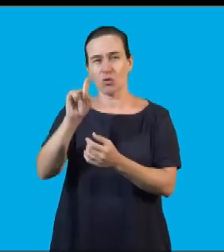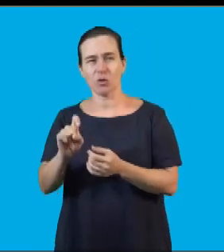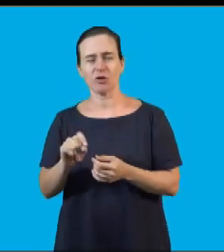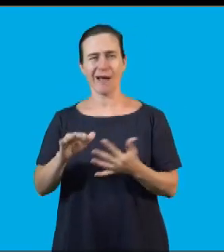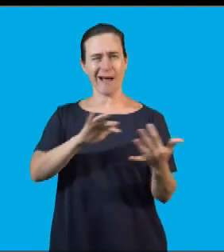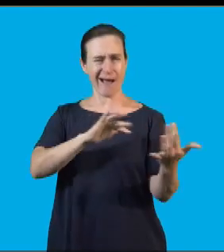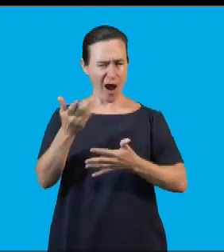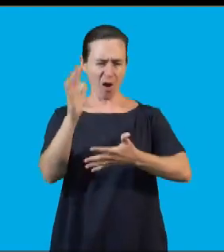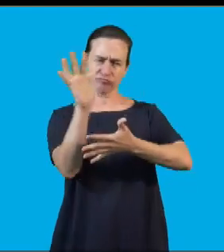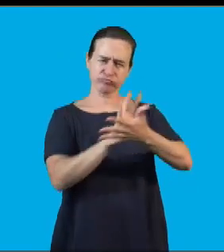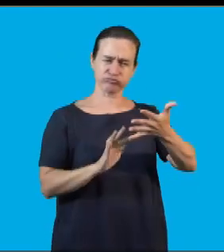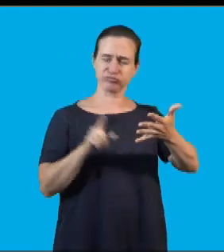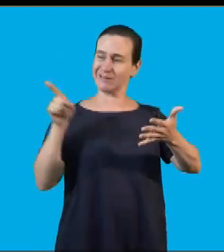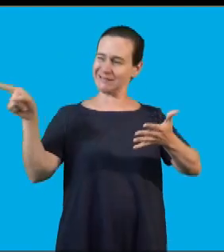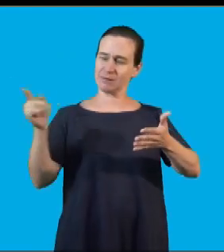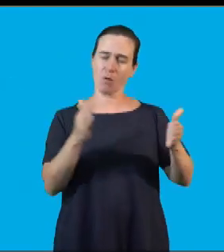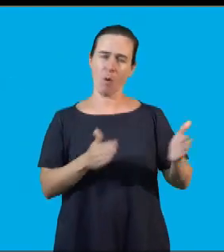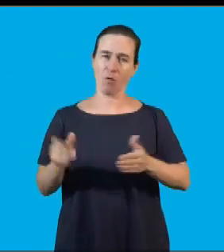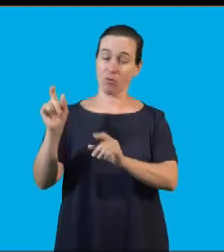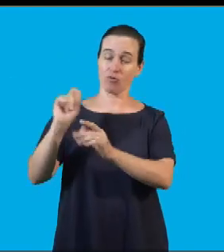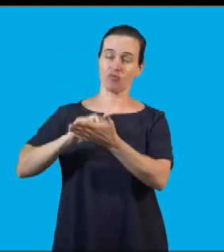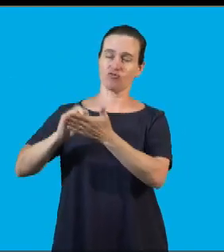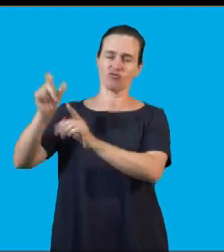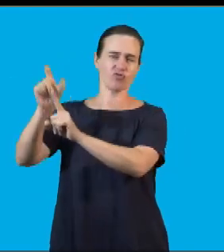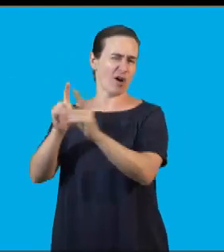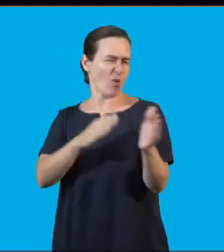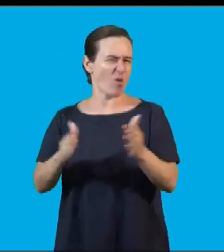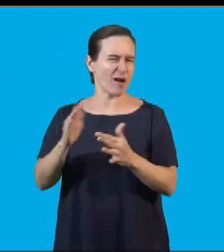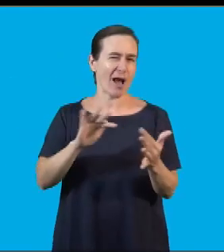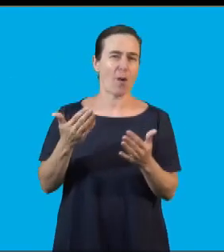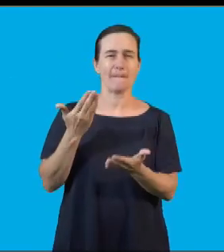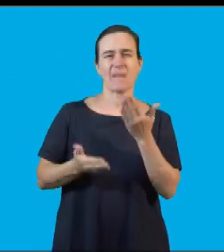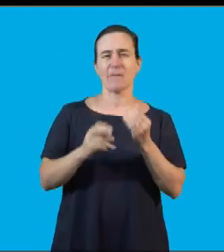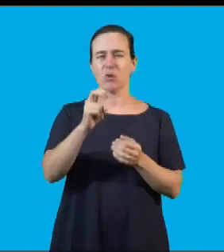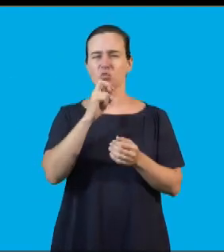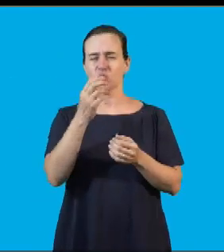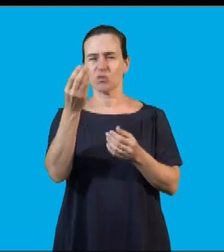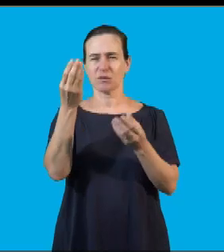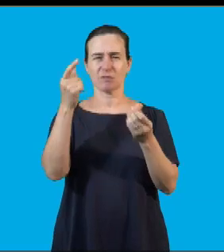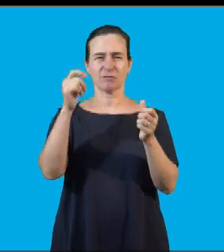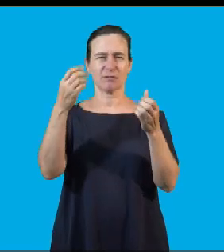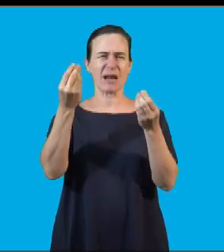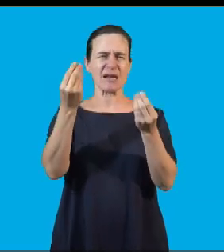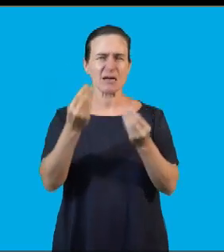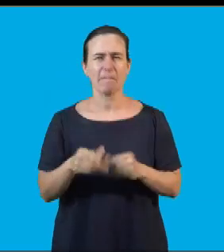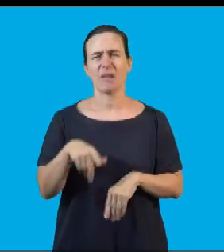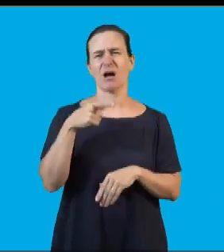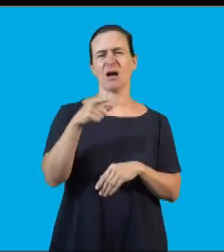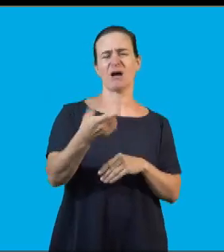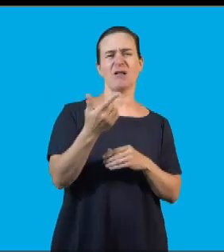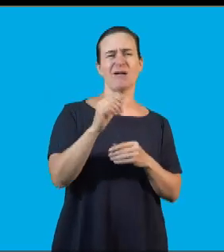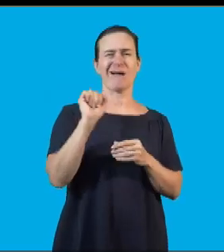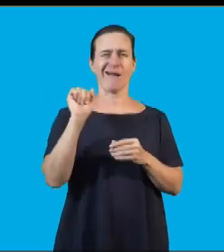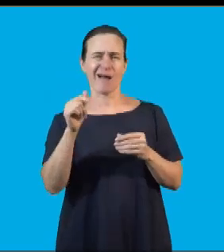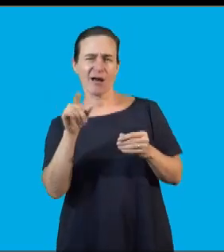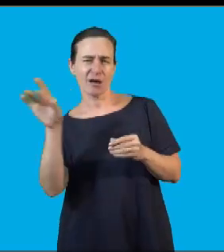text is presented. Questions may ask you about the use of statistics, rhetorical questions, diction, or even